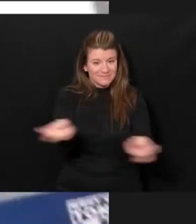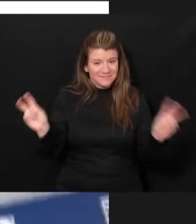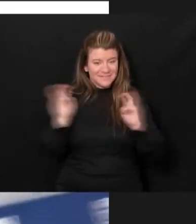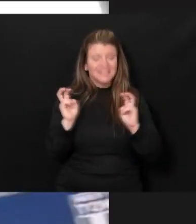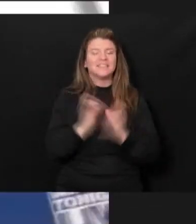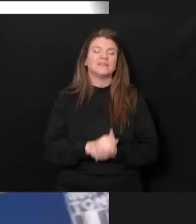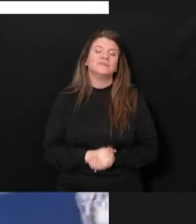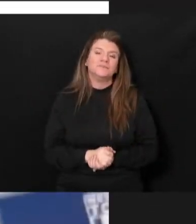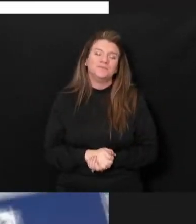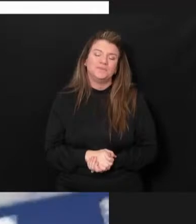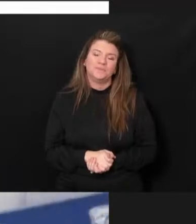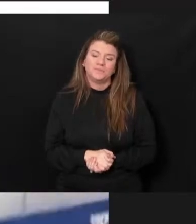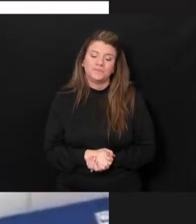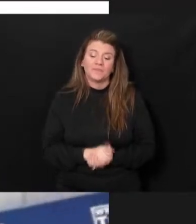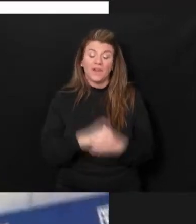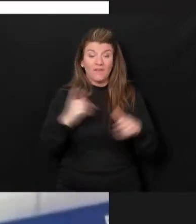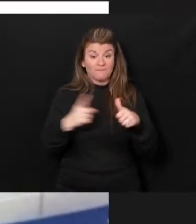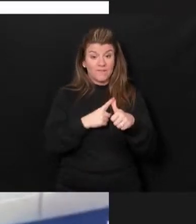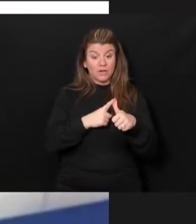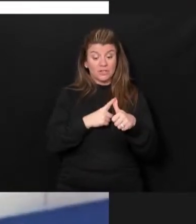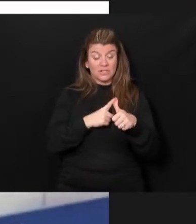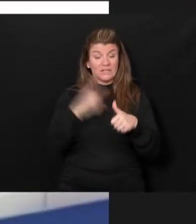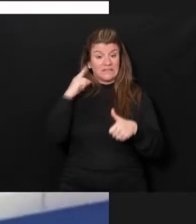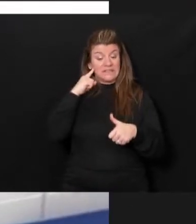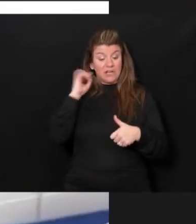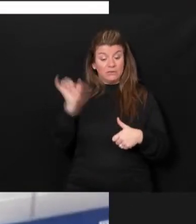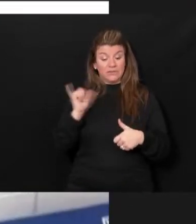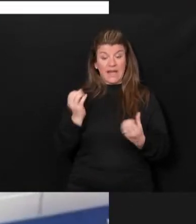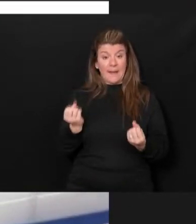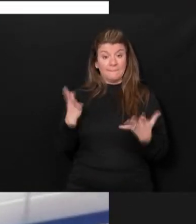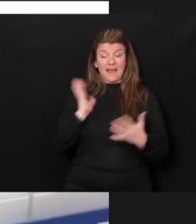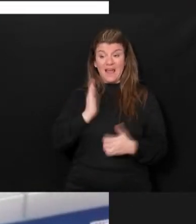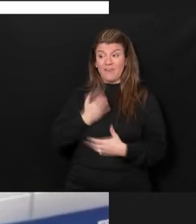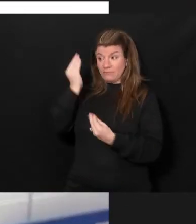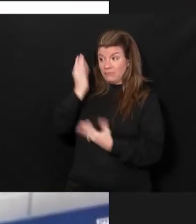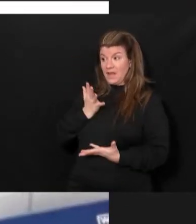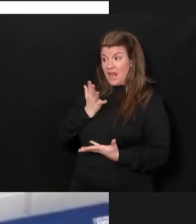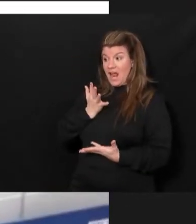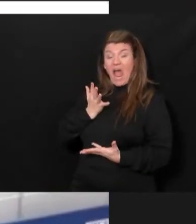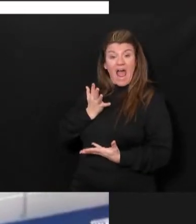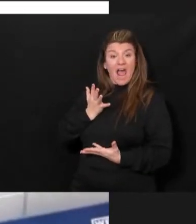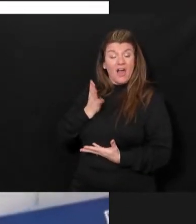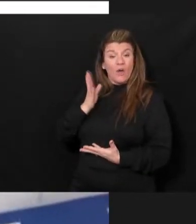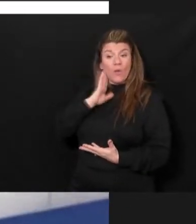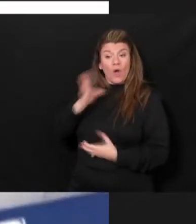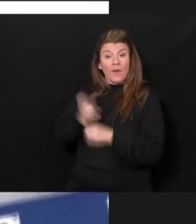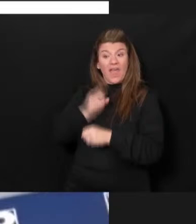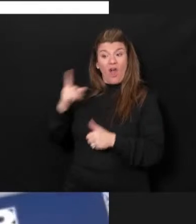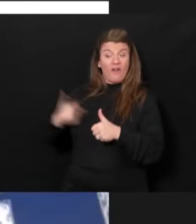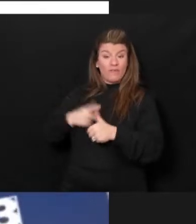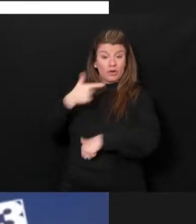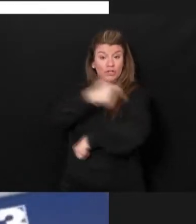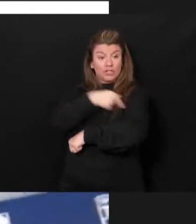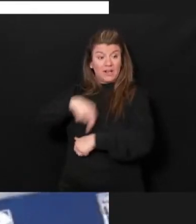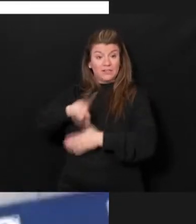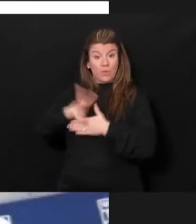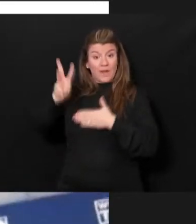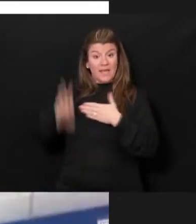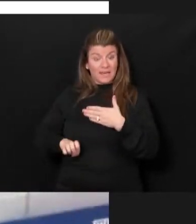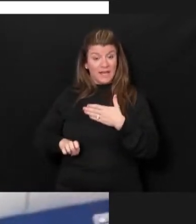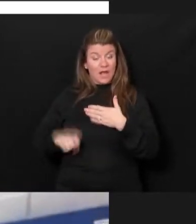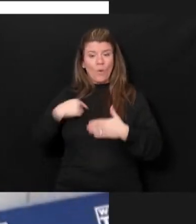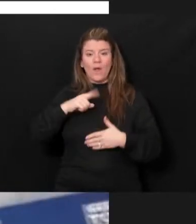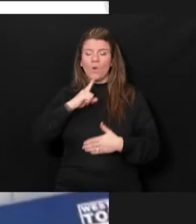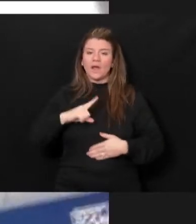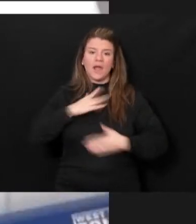folks. First, to comment, many of us in the media are getting notified today that we're going to get our first shots this weekend, and we appreciate